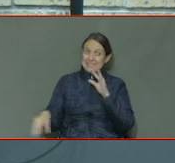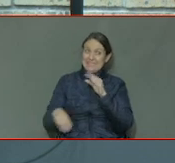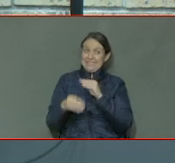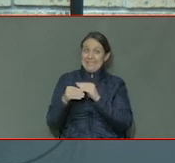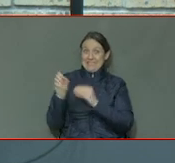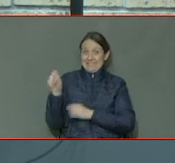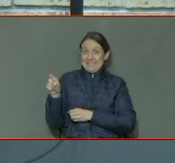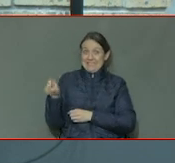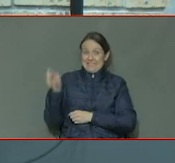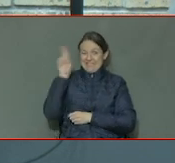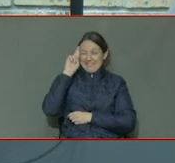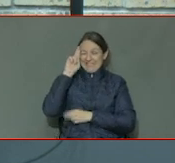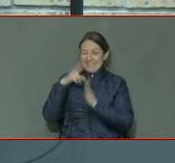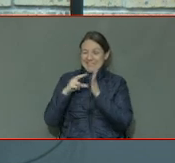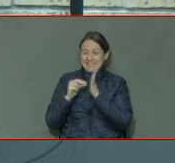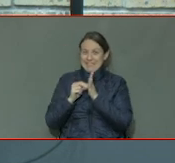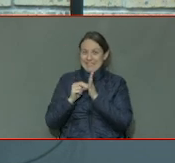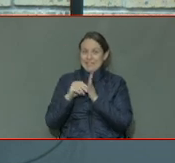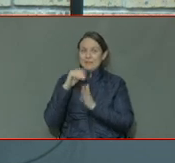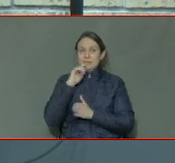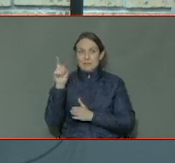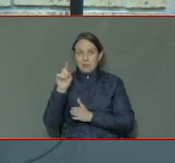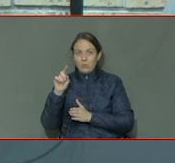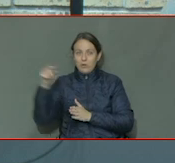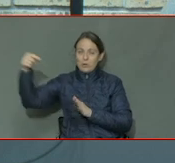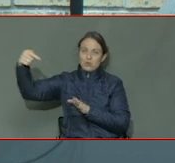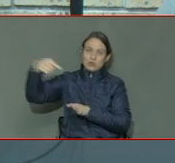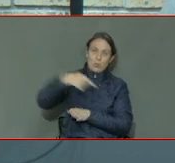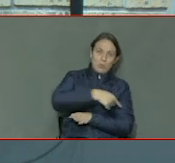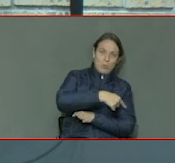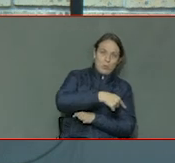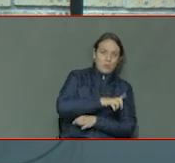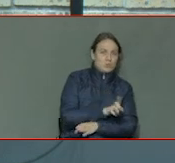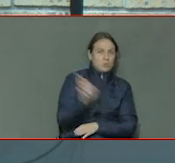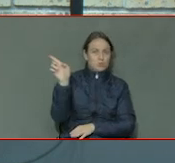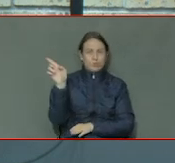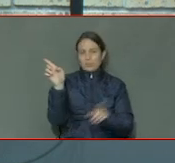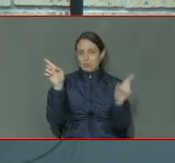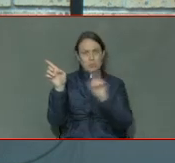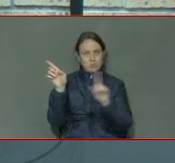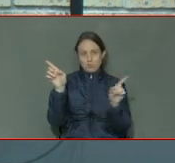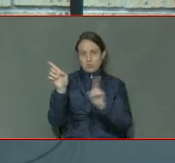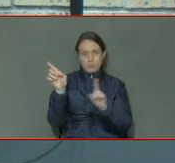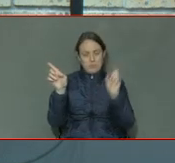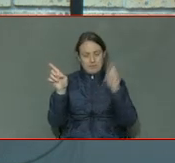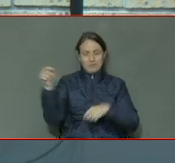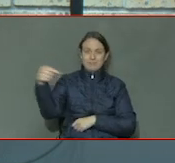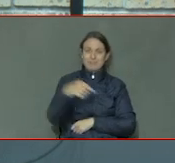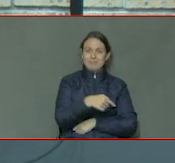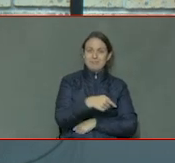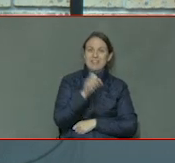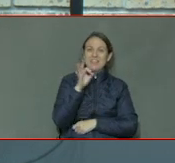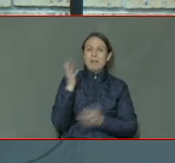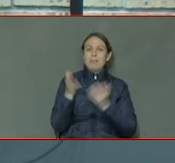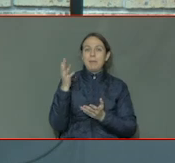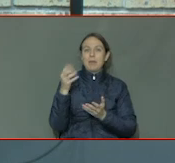FG parallel is always down the slope, it can't be up the slope. Because otherwise it means if I release my